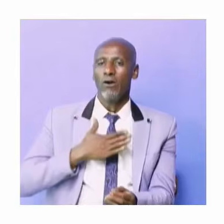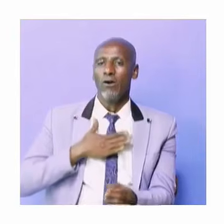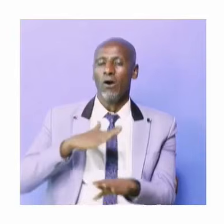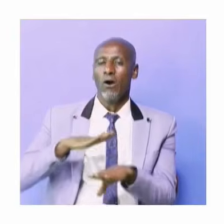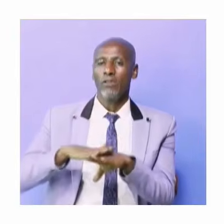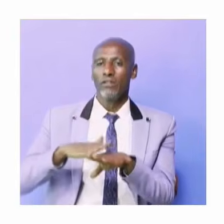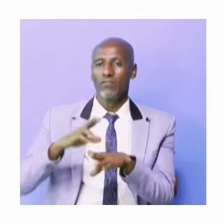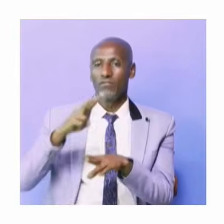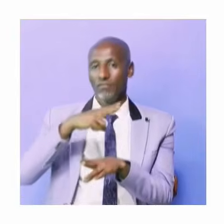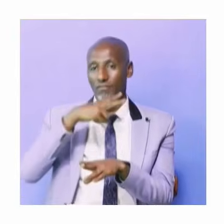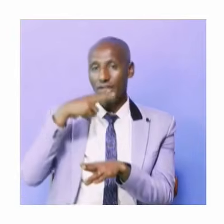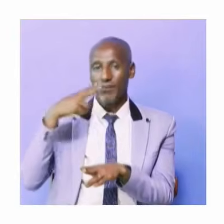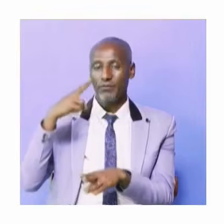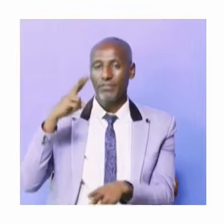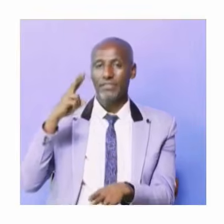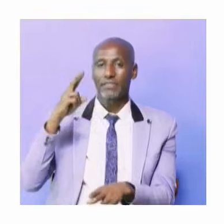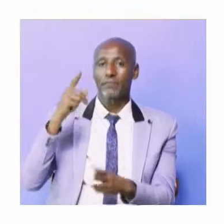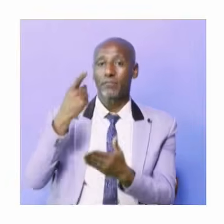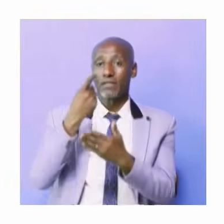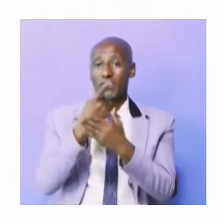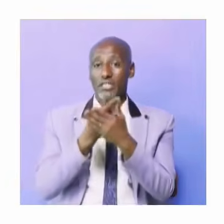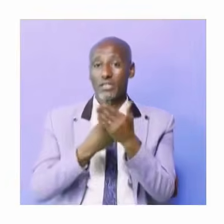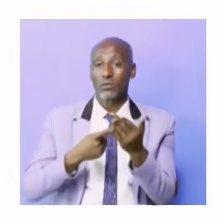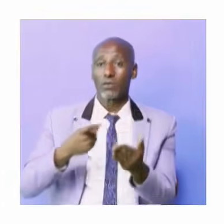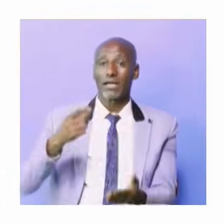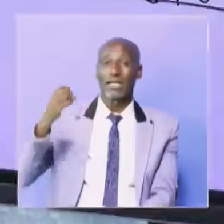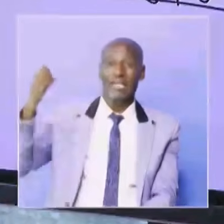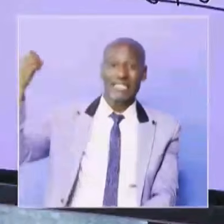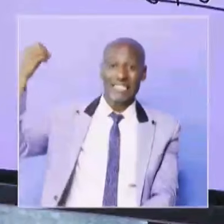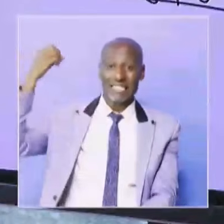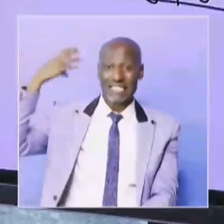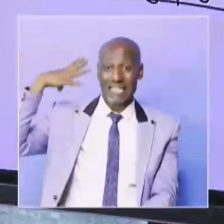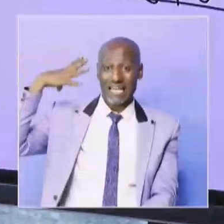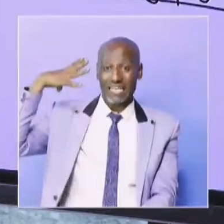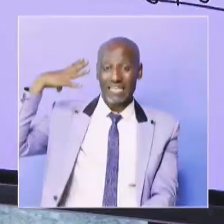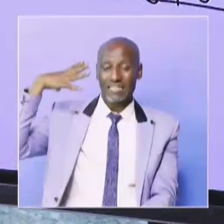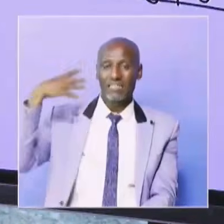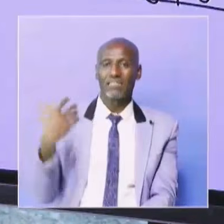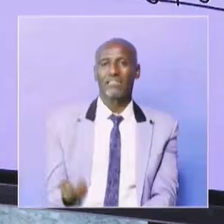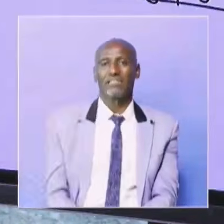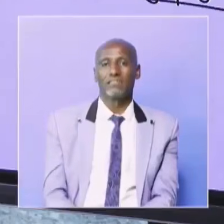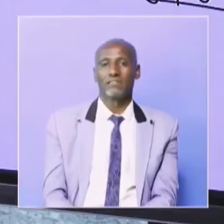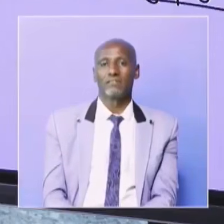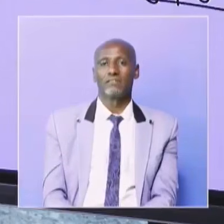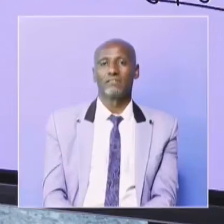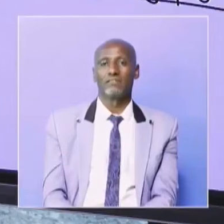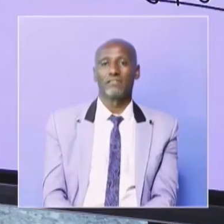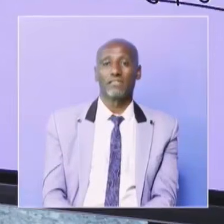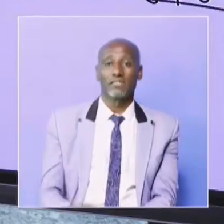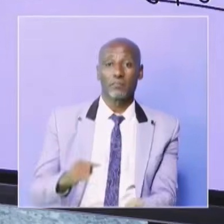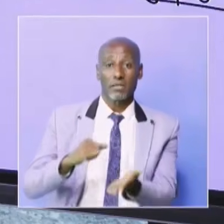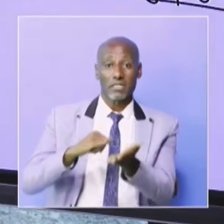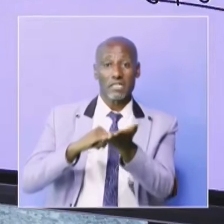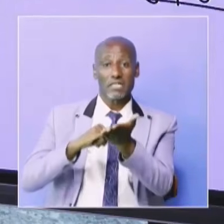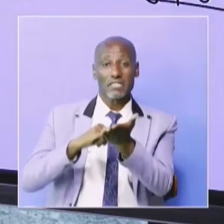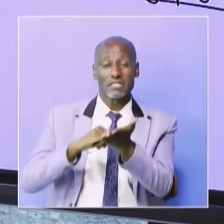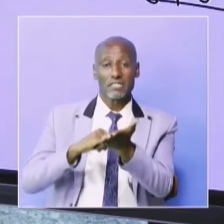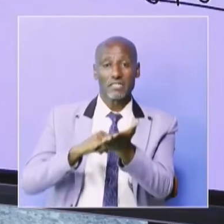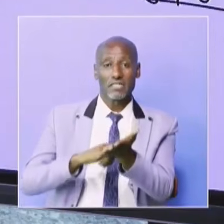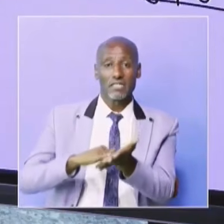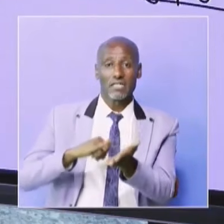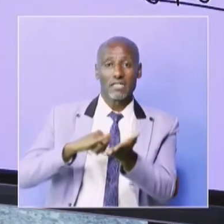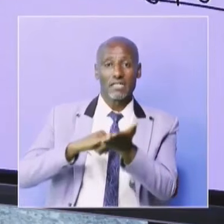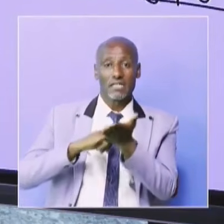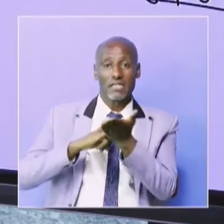subject is singular, which is what? The sun. In pronoun, it is replaced by it. We said